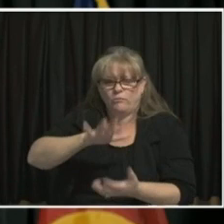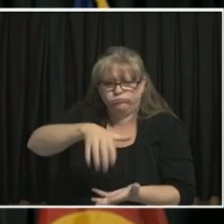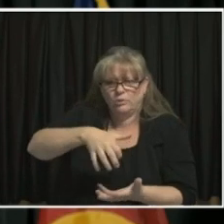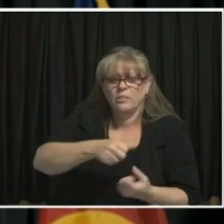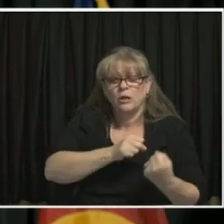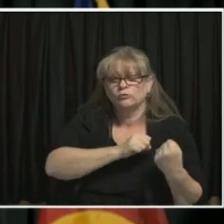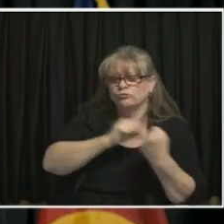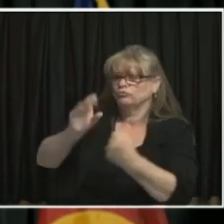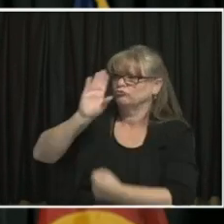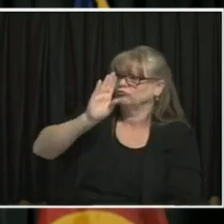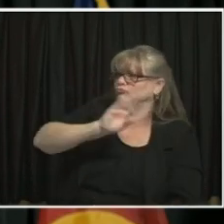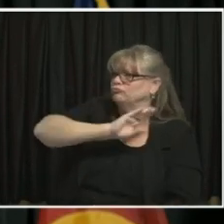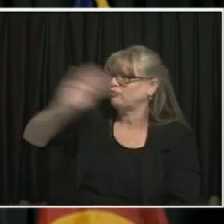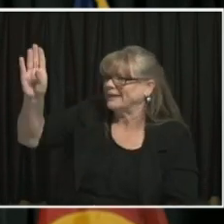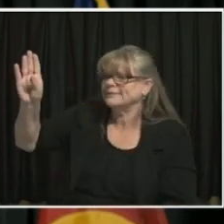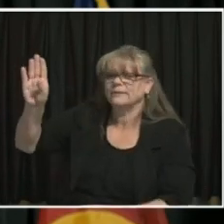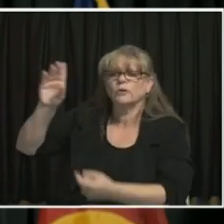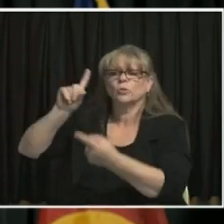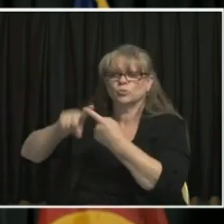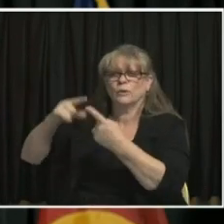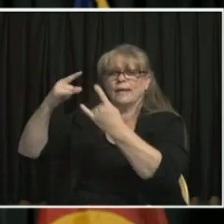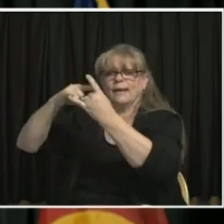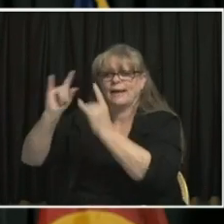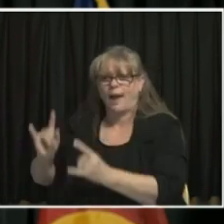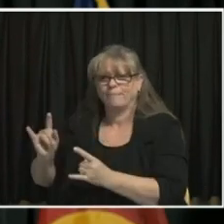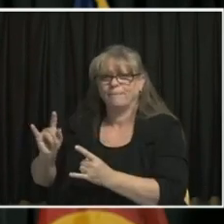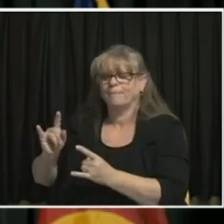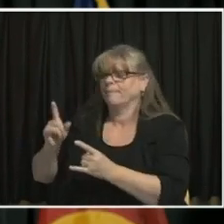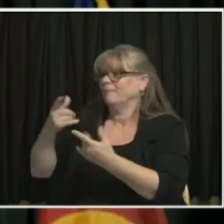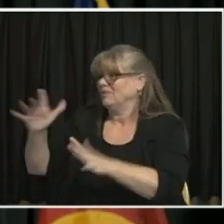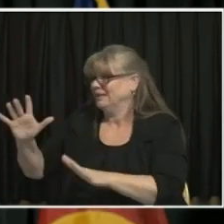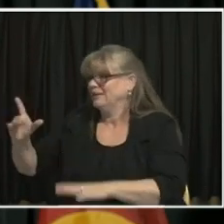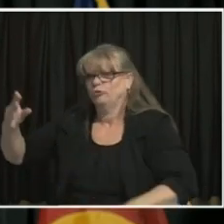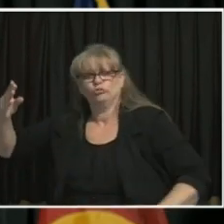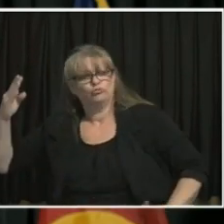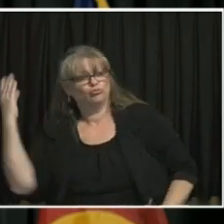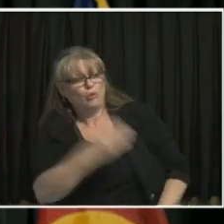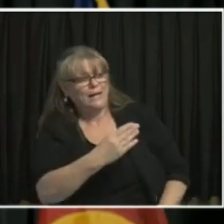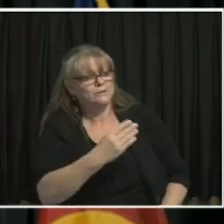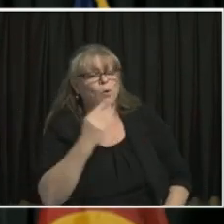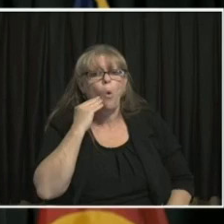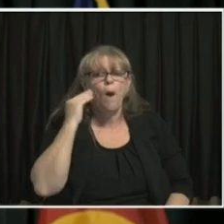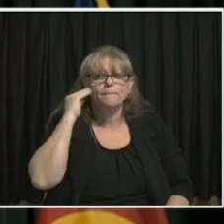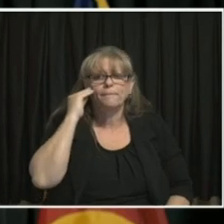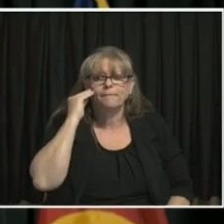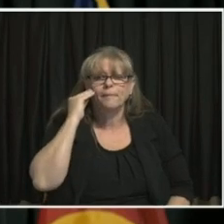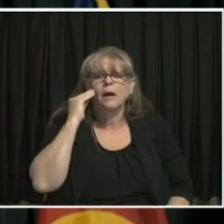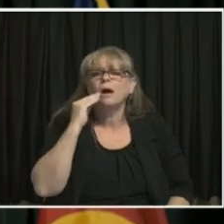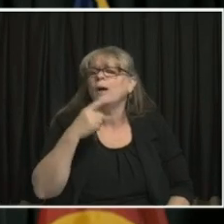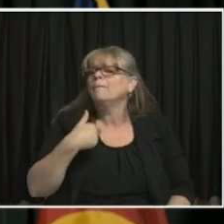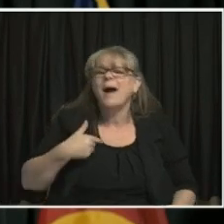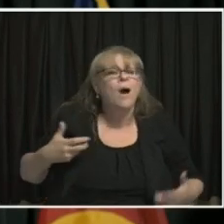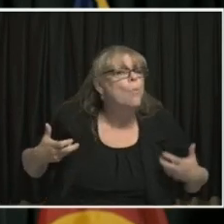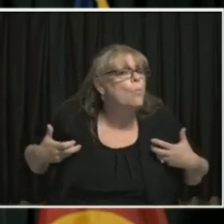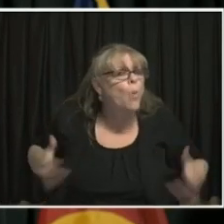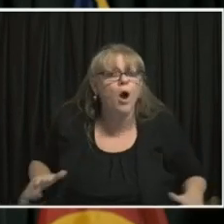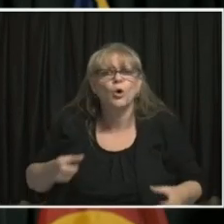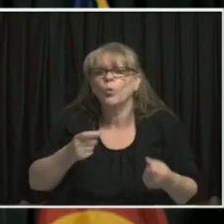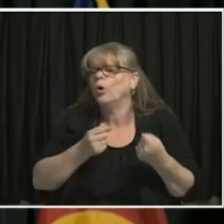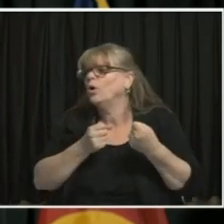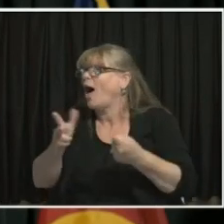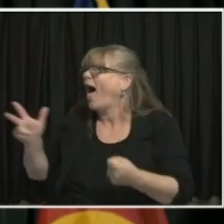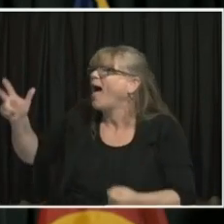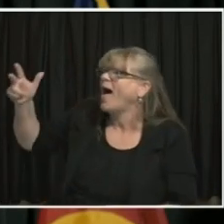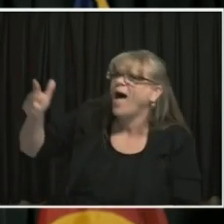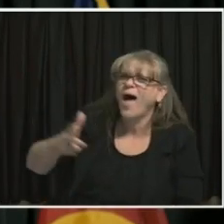can go camp, and then you can return home. We don't want people spreading the virus to other areas of the state, which